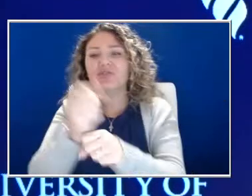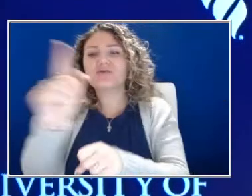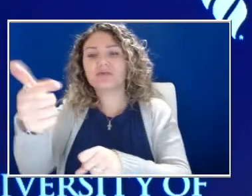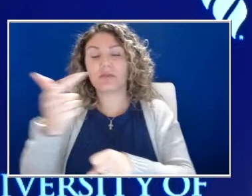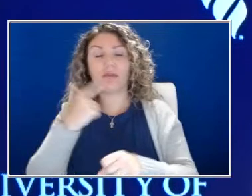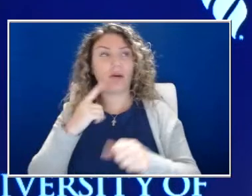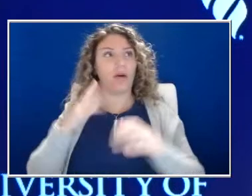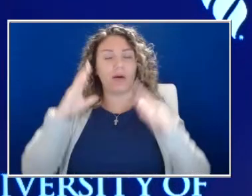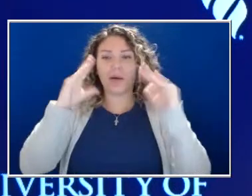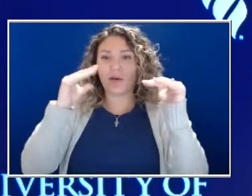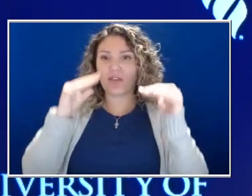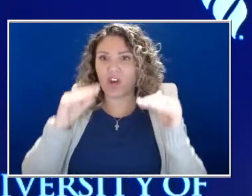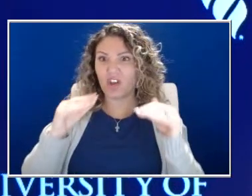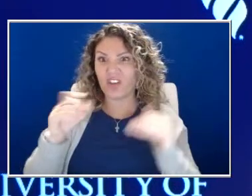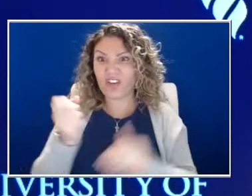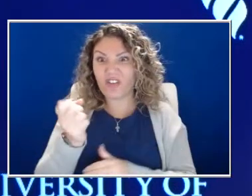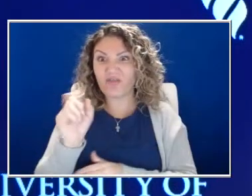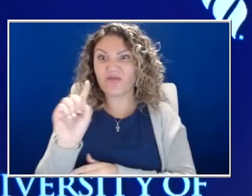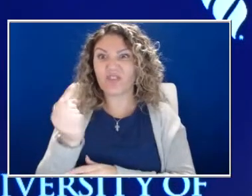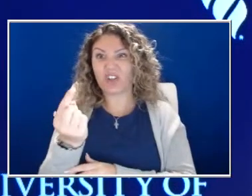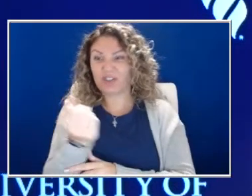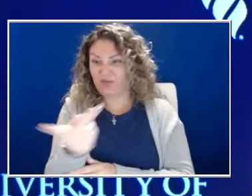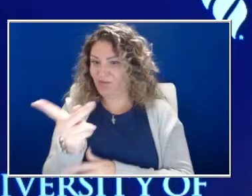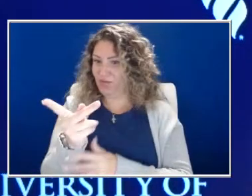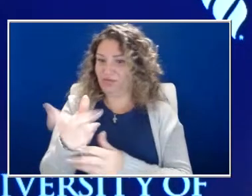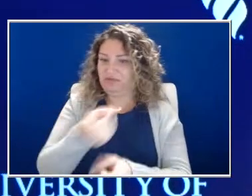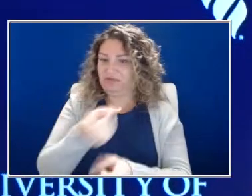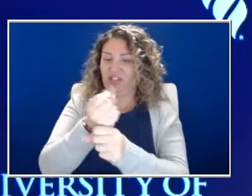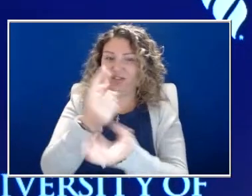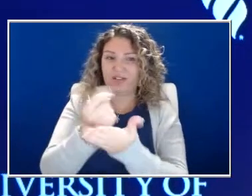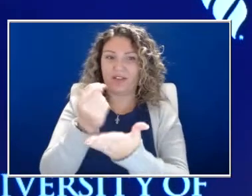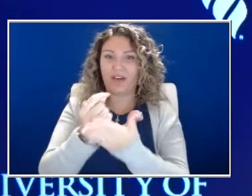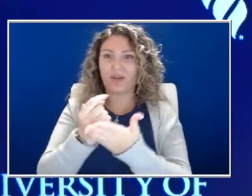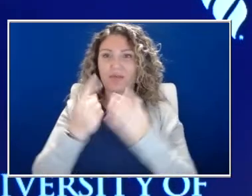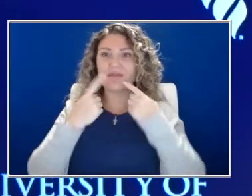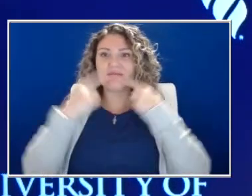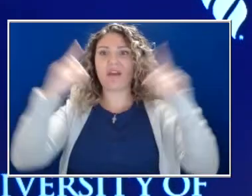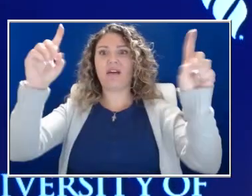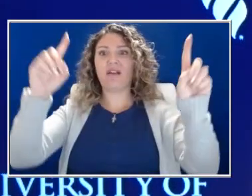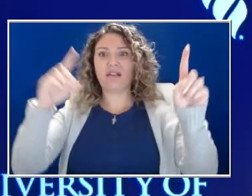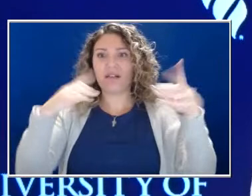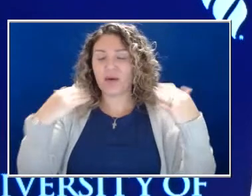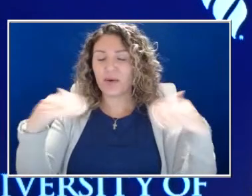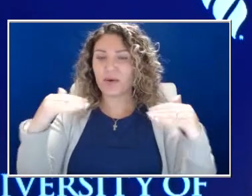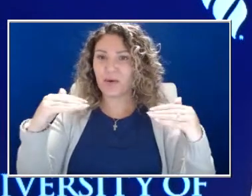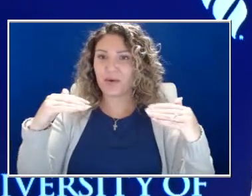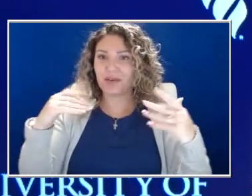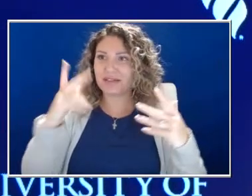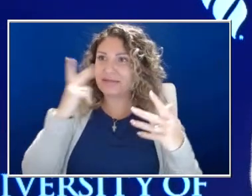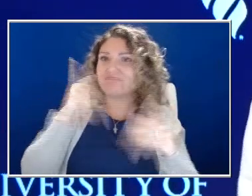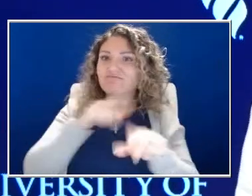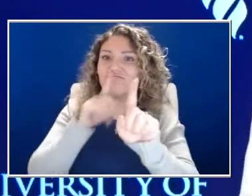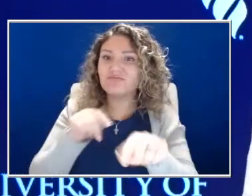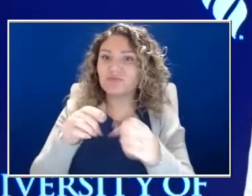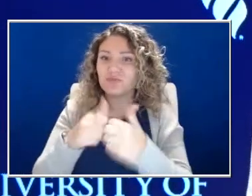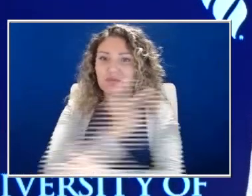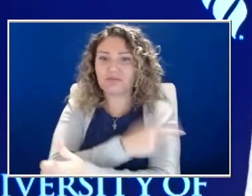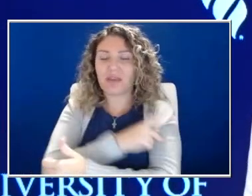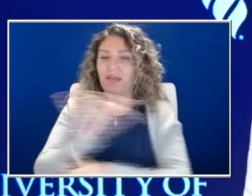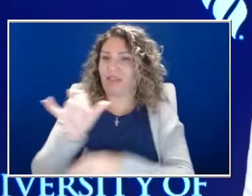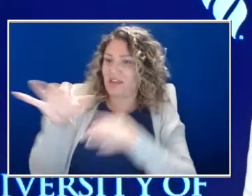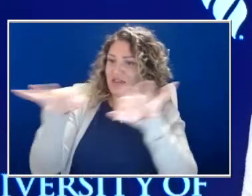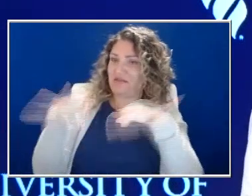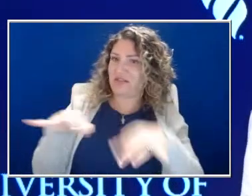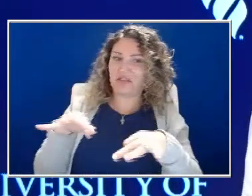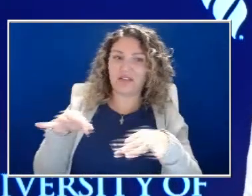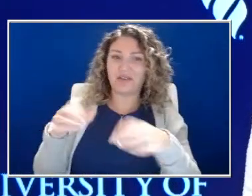the first years of these therapies, and we're seeing incredibly effective signals in patients, as I described, with a number of different